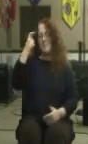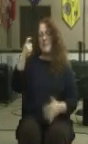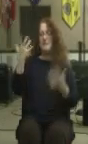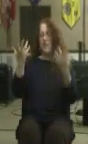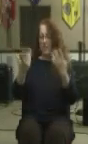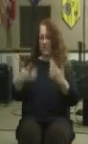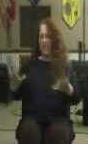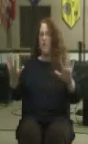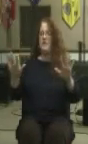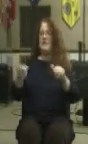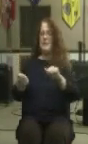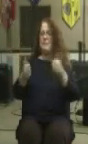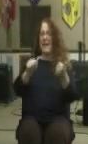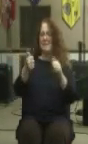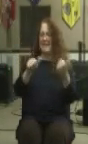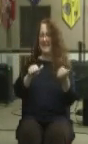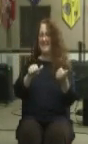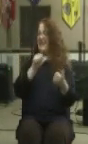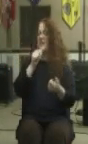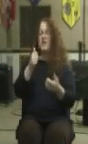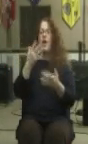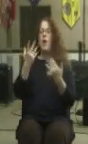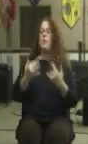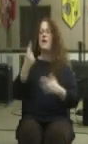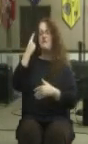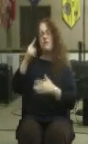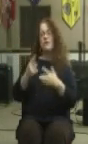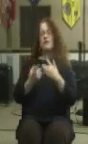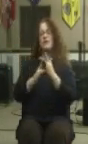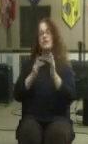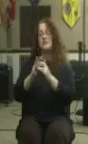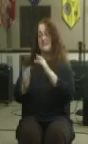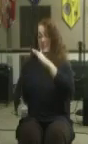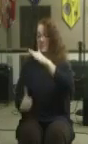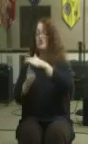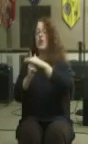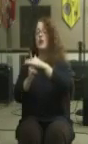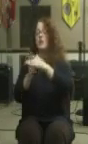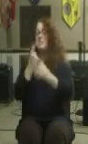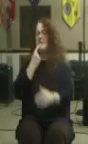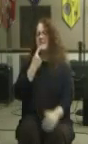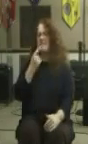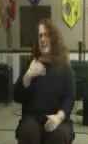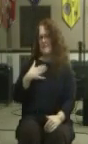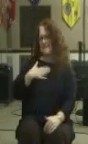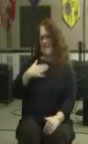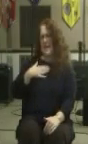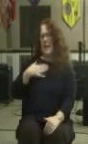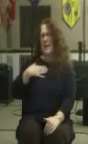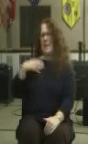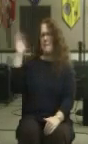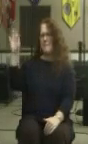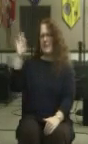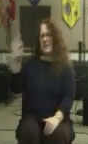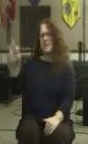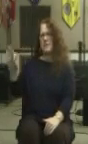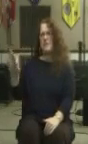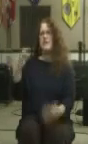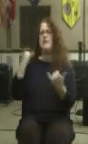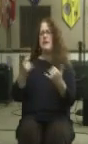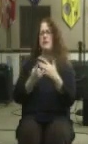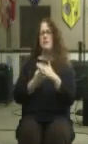Why? He was already doing it. He didn't wait for Jesus to come along to say, now my ministry